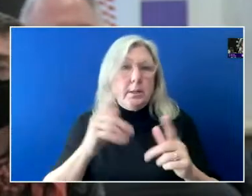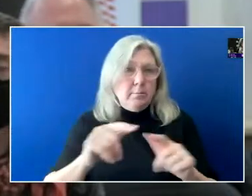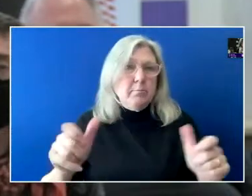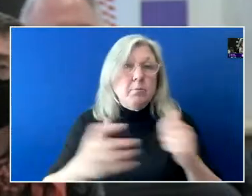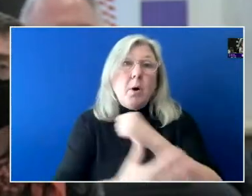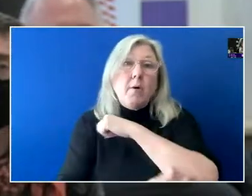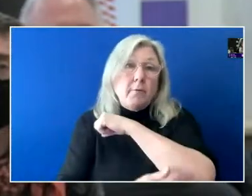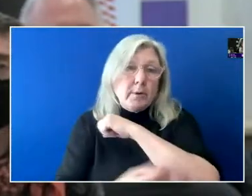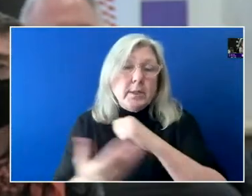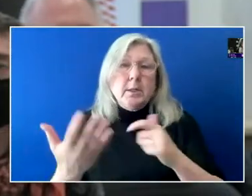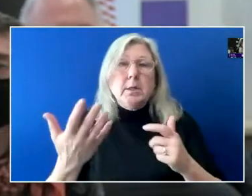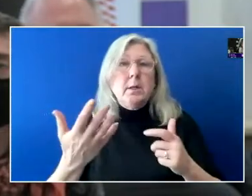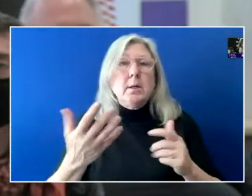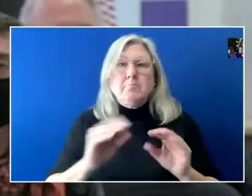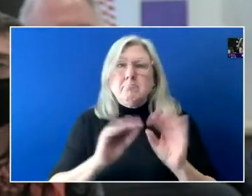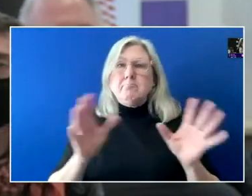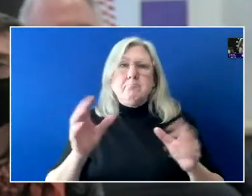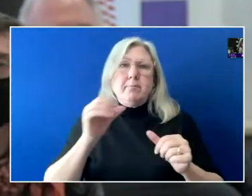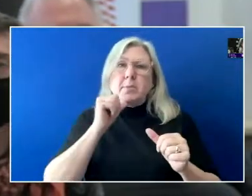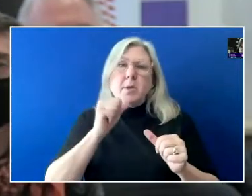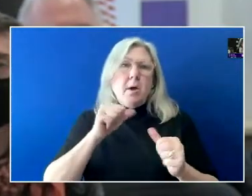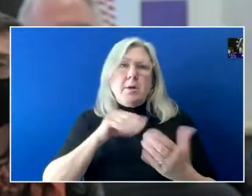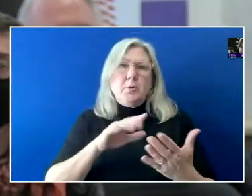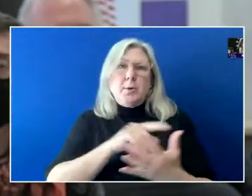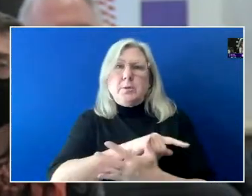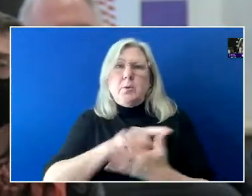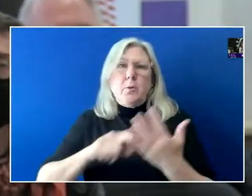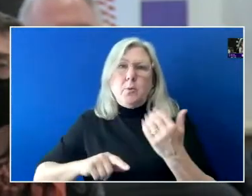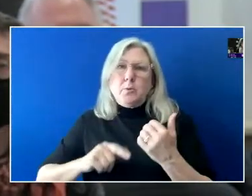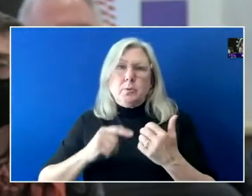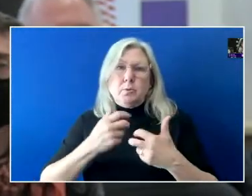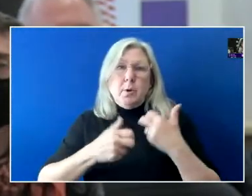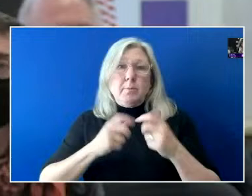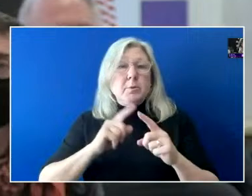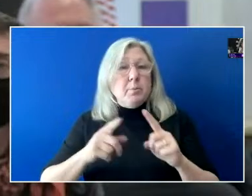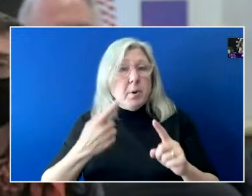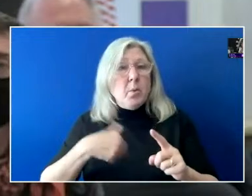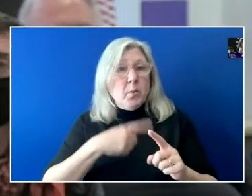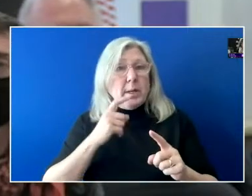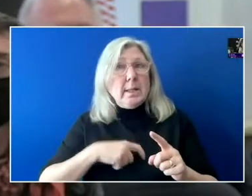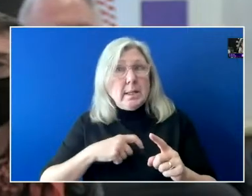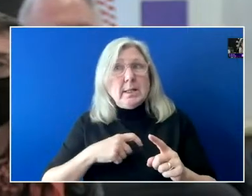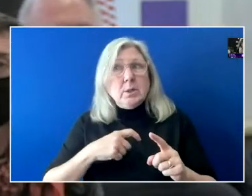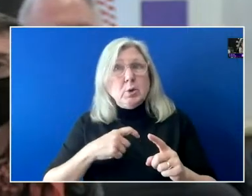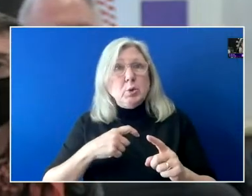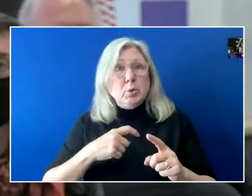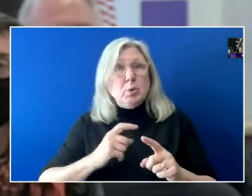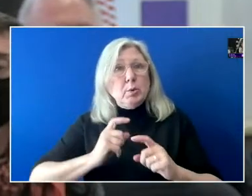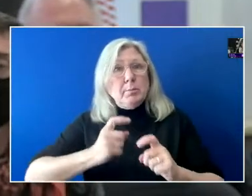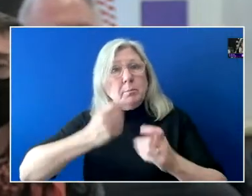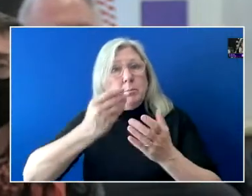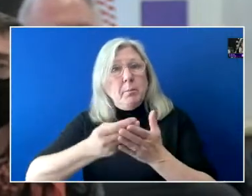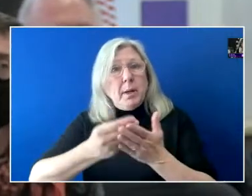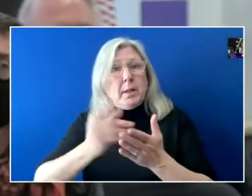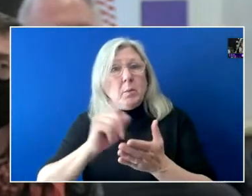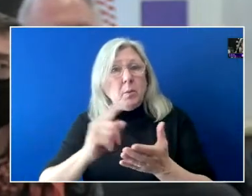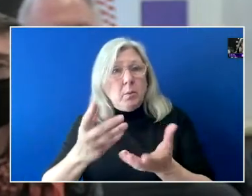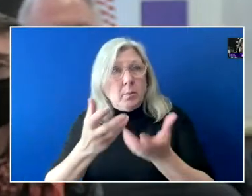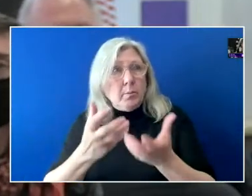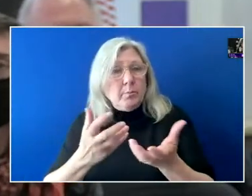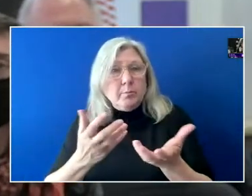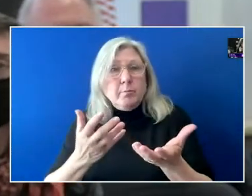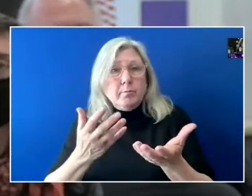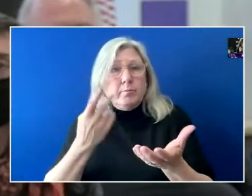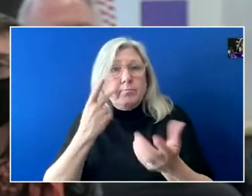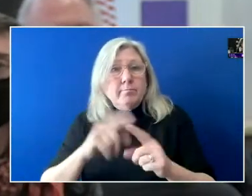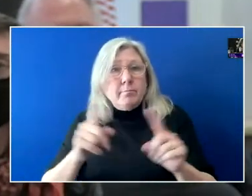problems but we need to put our money where our mouths are and if these are priorities we this is like one way of addressing them